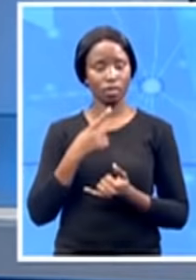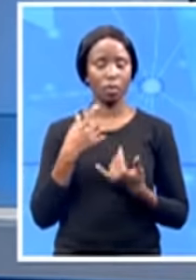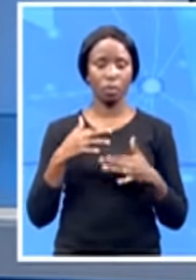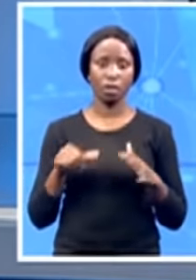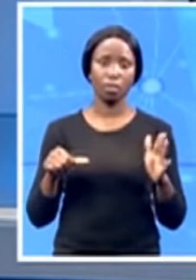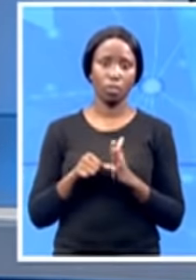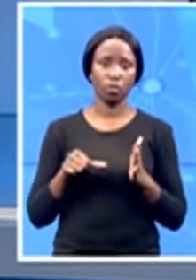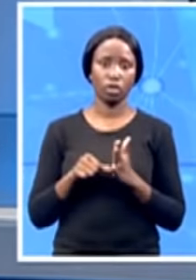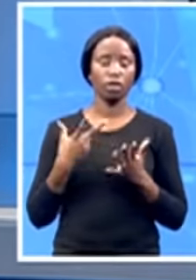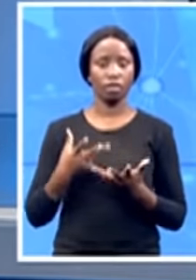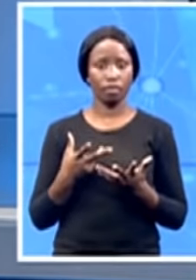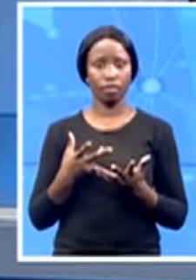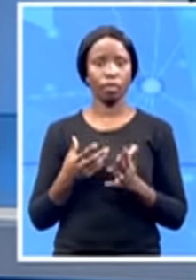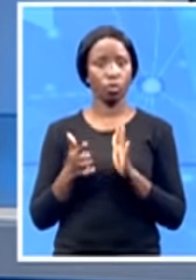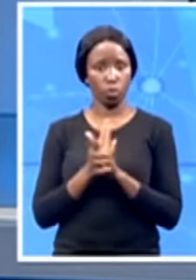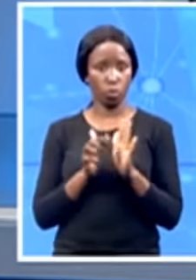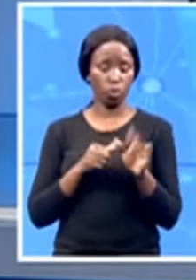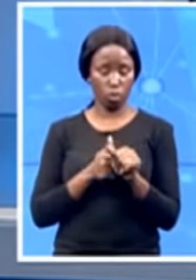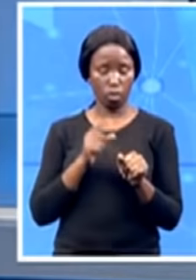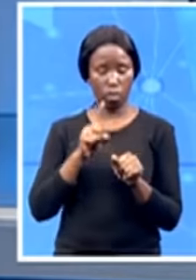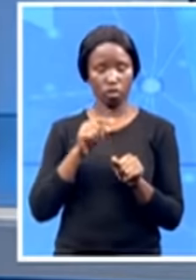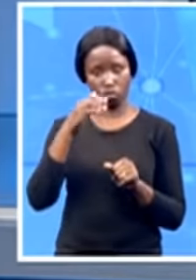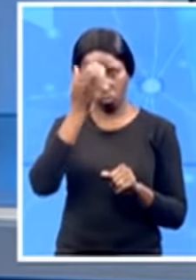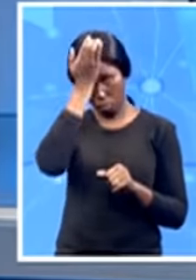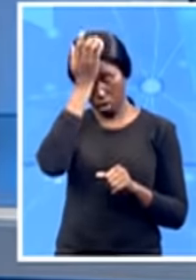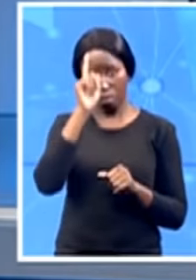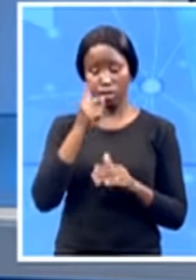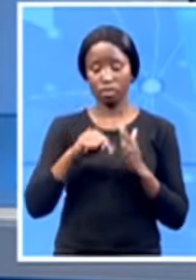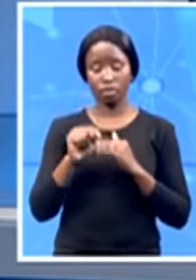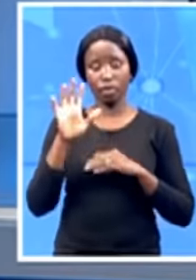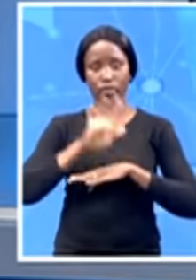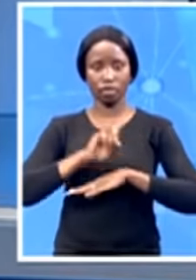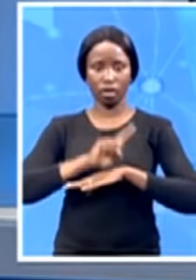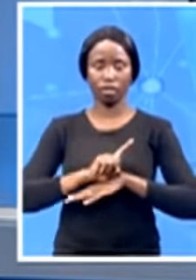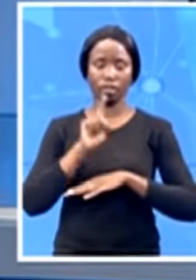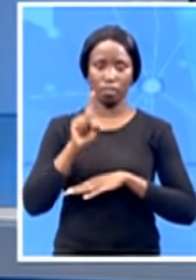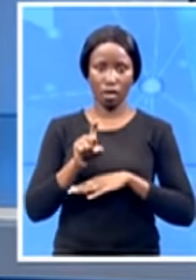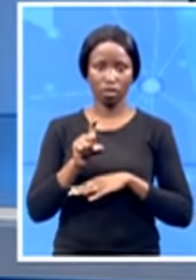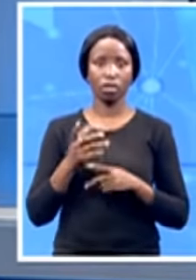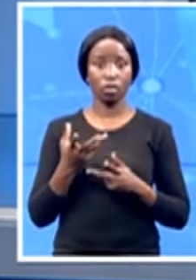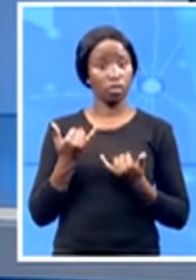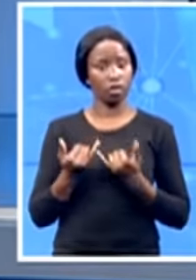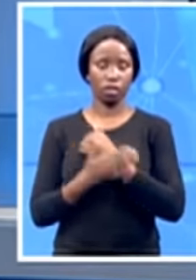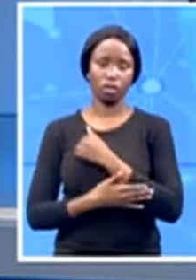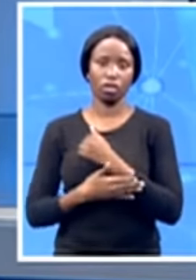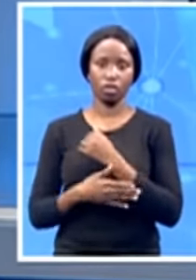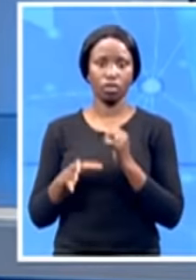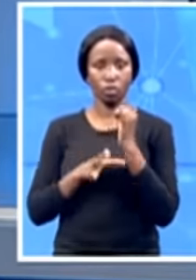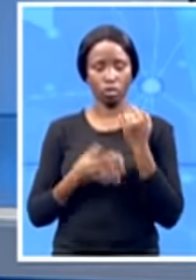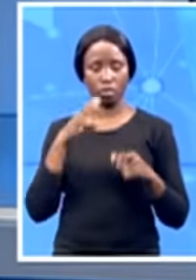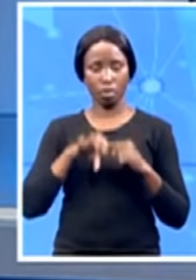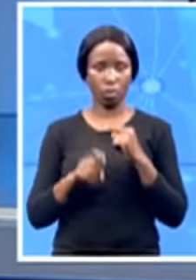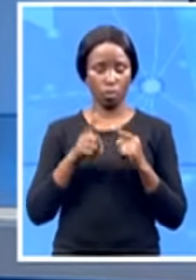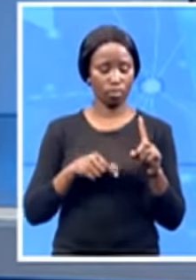hand himself over within 5 days of the judgment. The country's apex court found that Zuma had defied the order of the